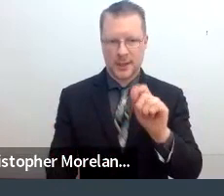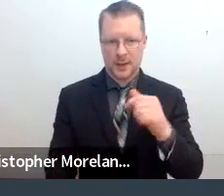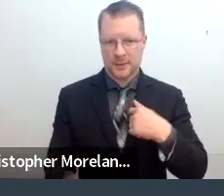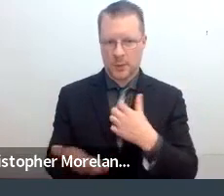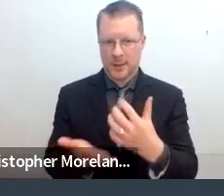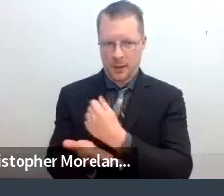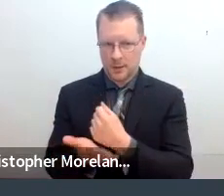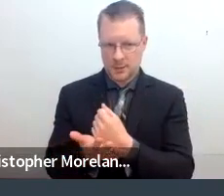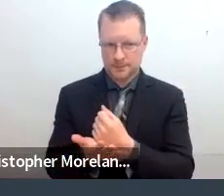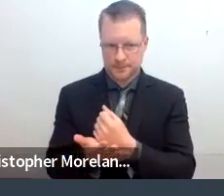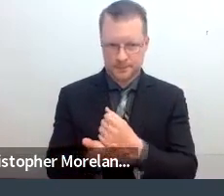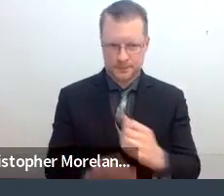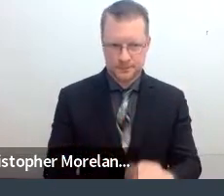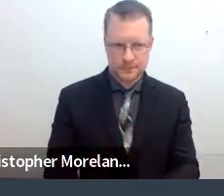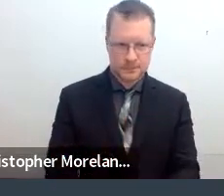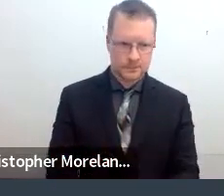Physicians with